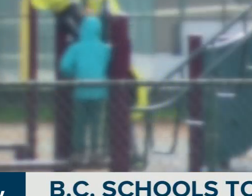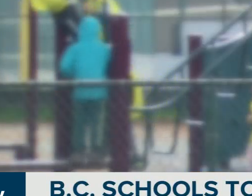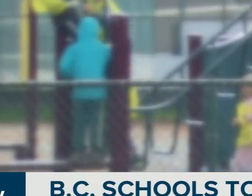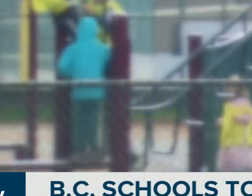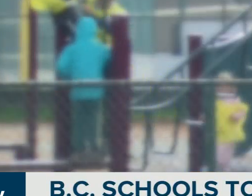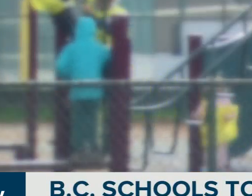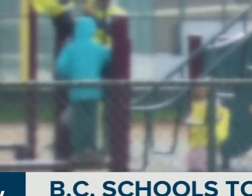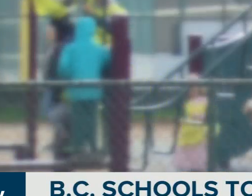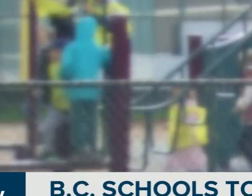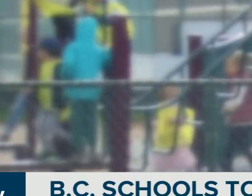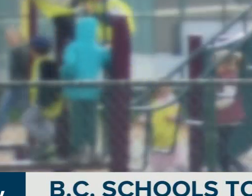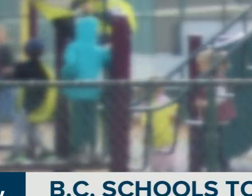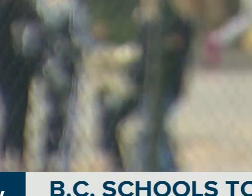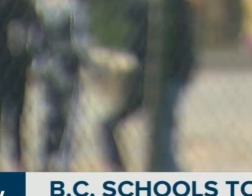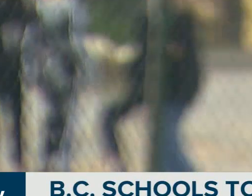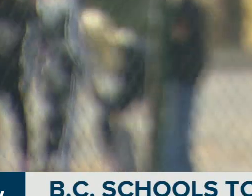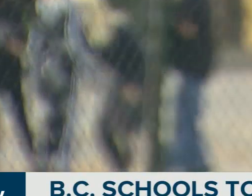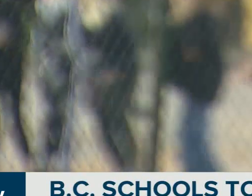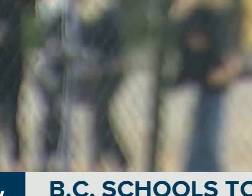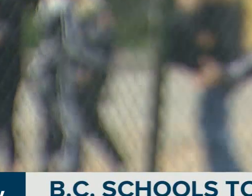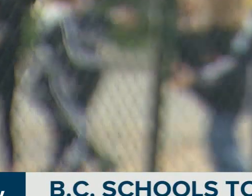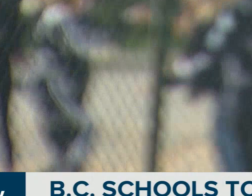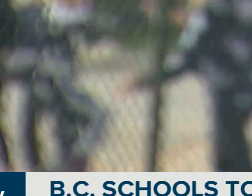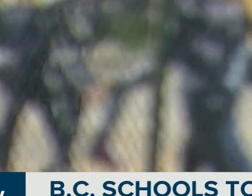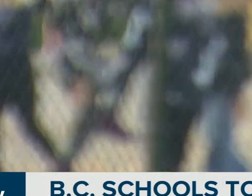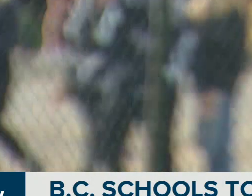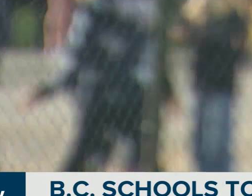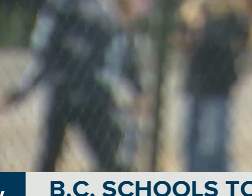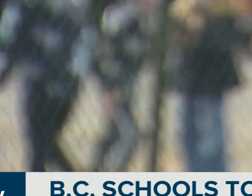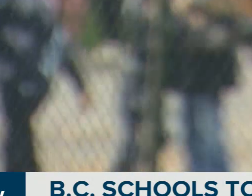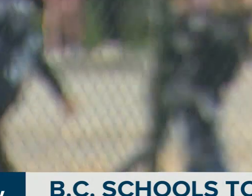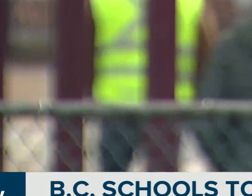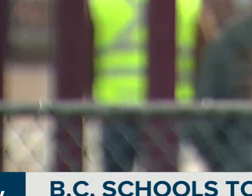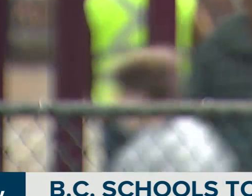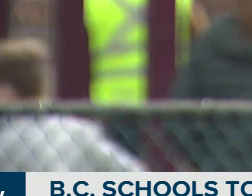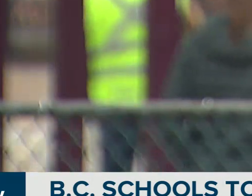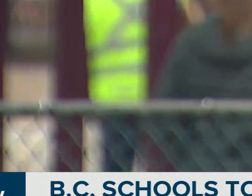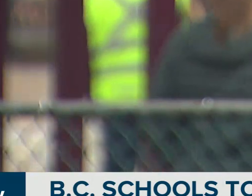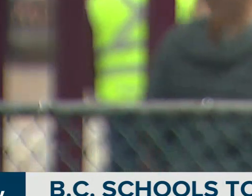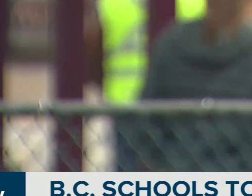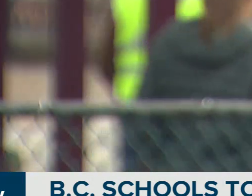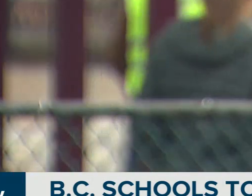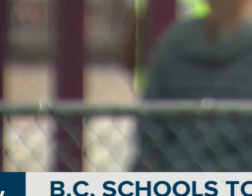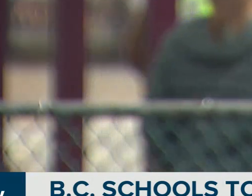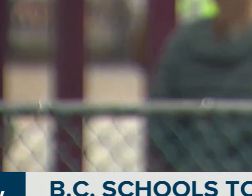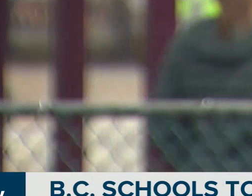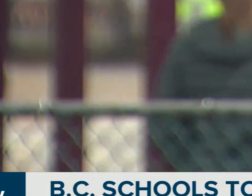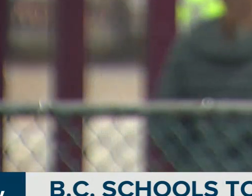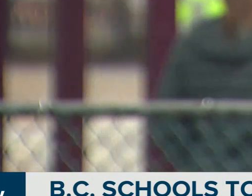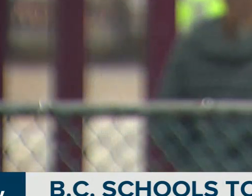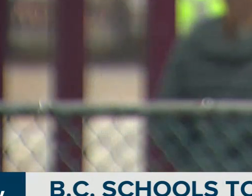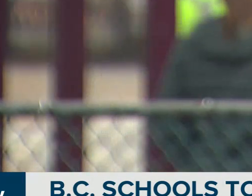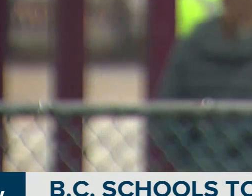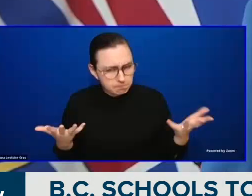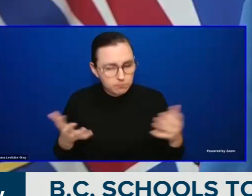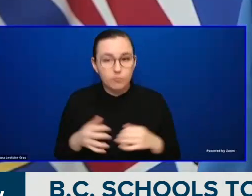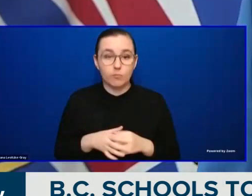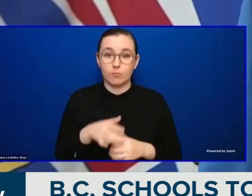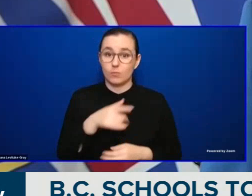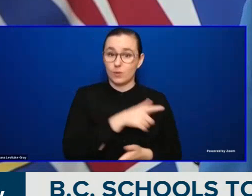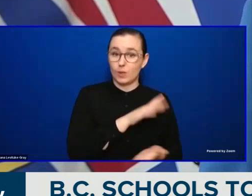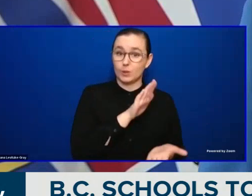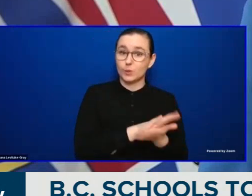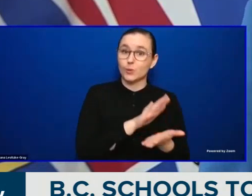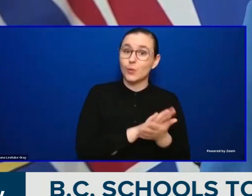trigger for action will be how many kids are away. The number to set off that trigger will vary by school. Schools will